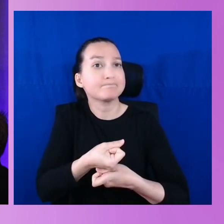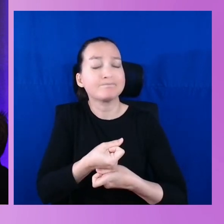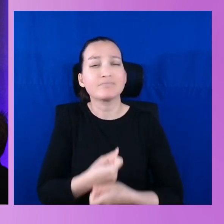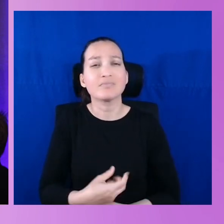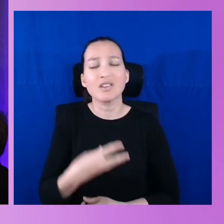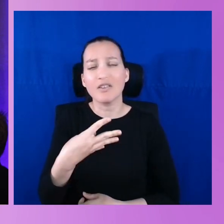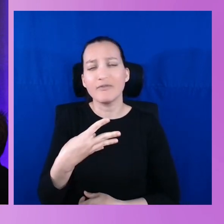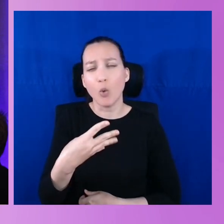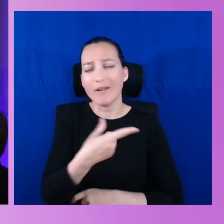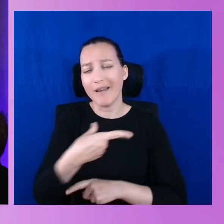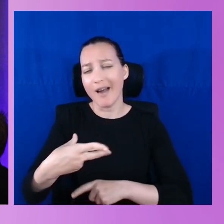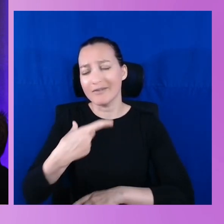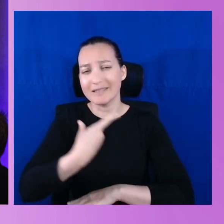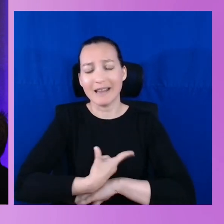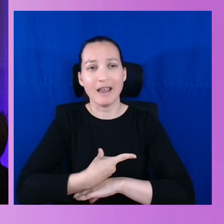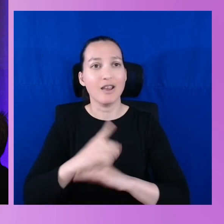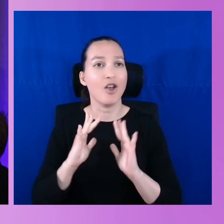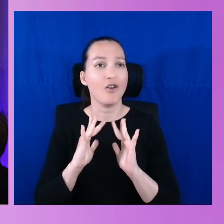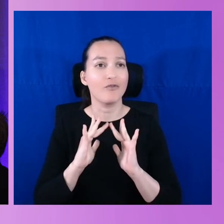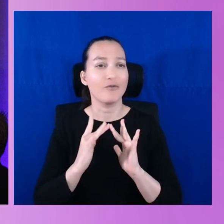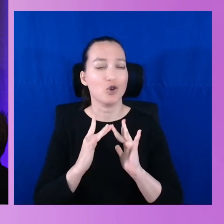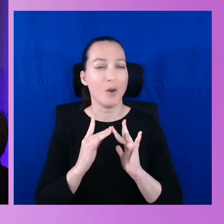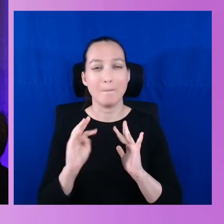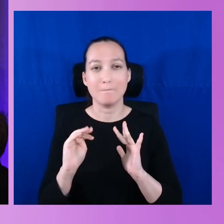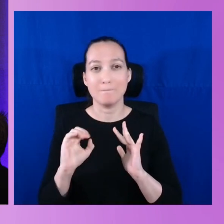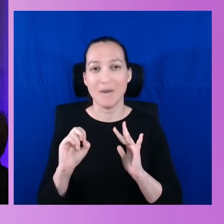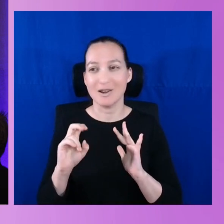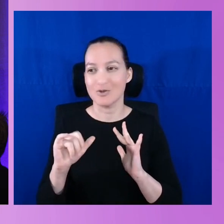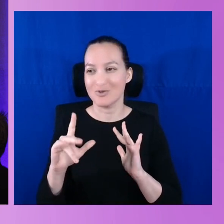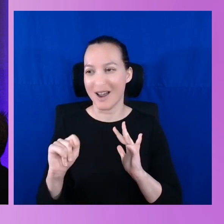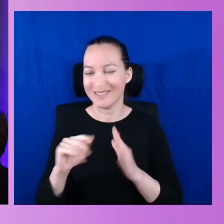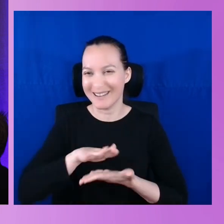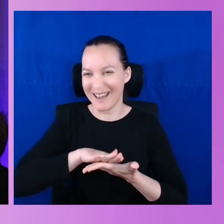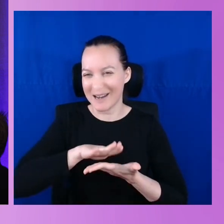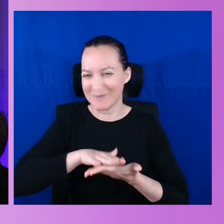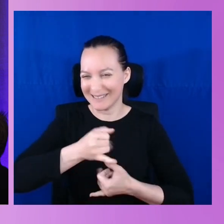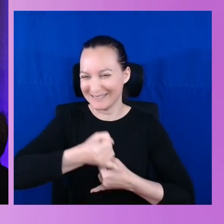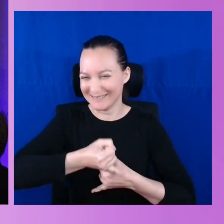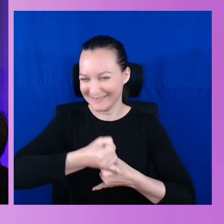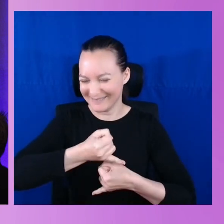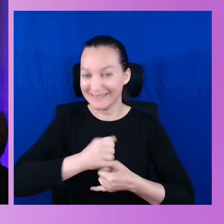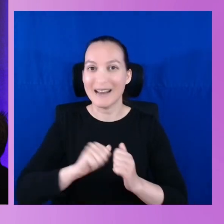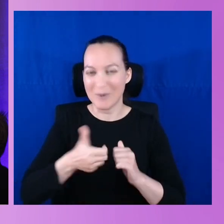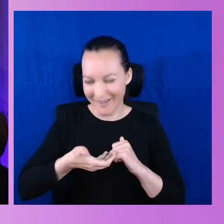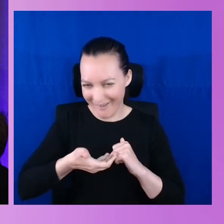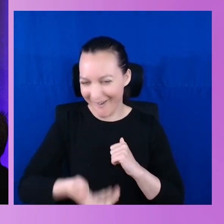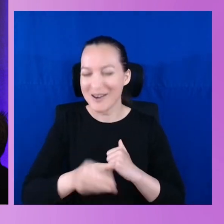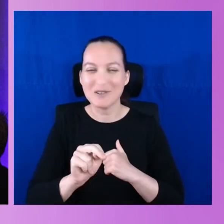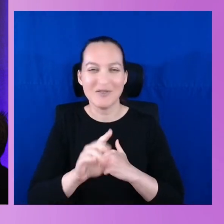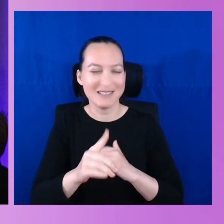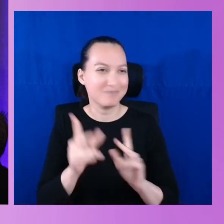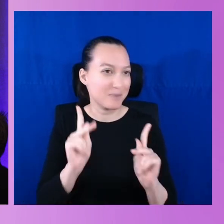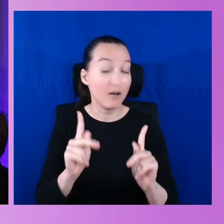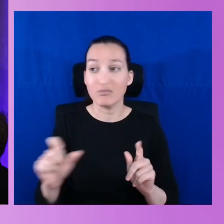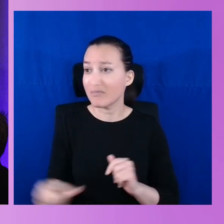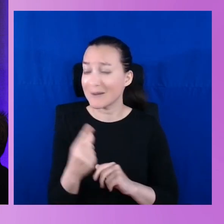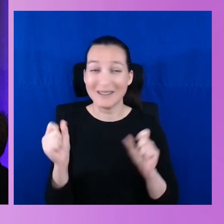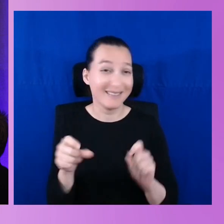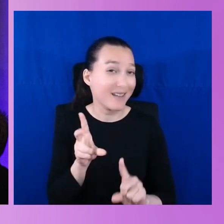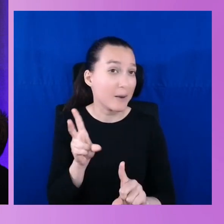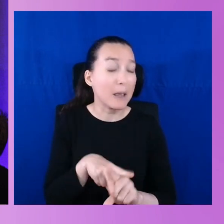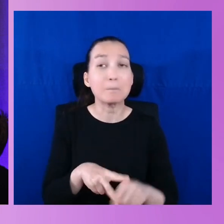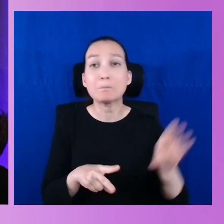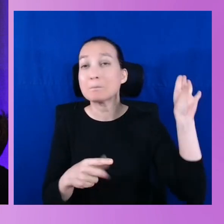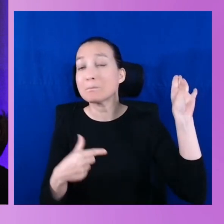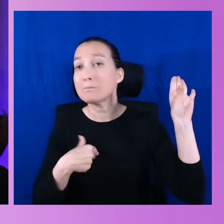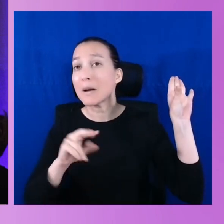4.5-day virtual Minecraft academy. That's how we hire neurodiverse talent. Clearly, anyone can apply and just say they're neurodiverse and get